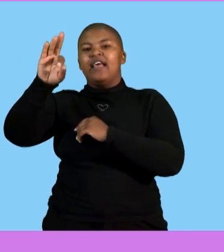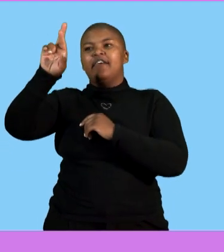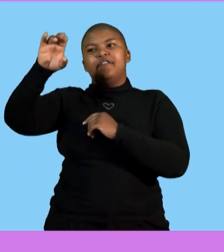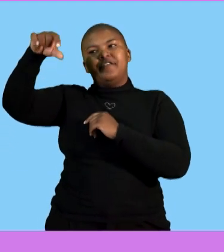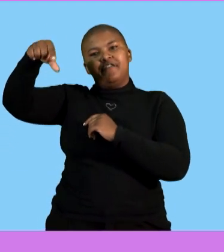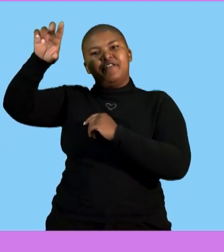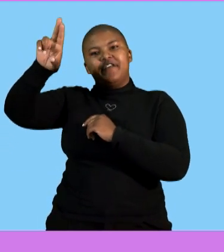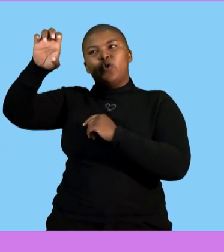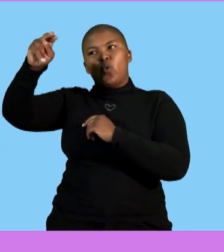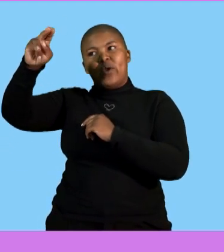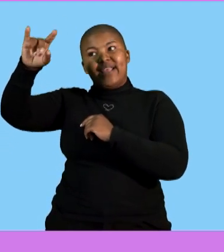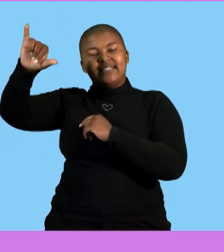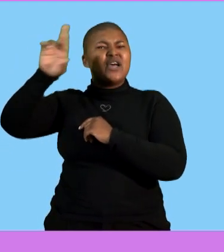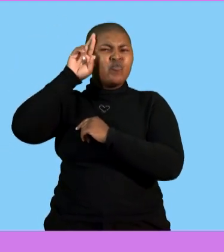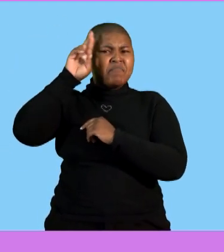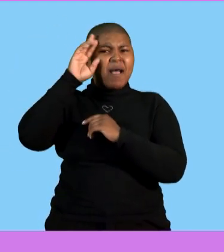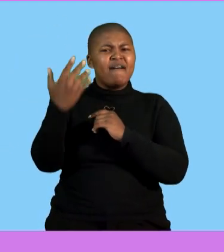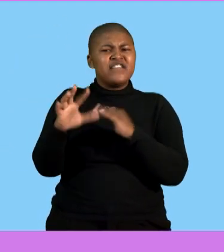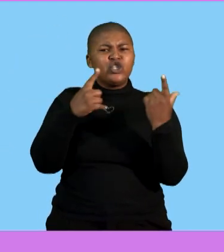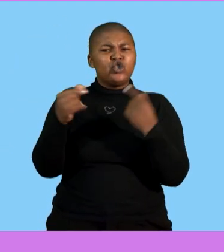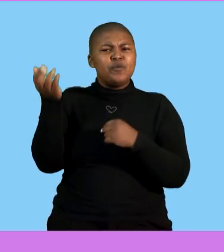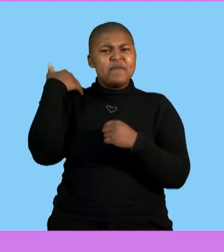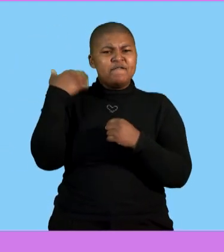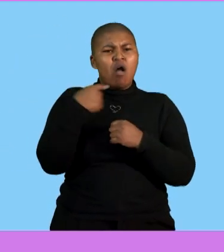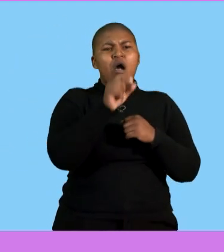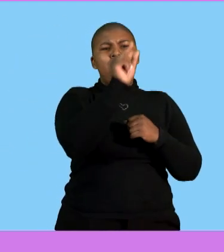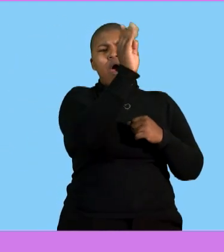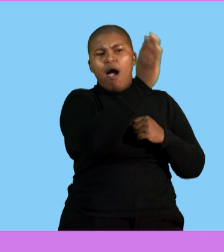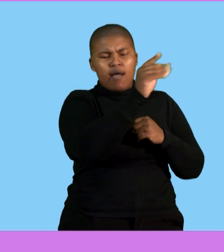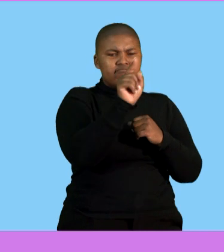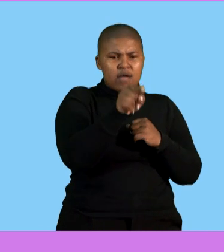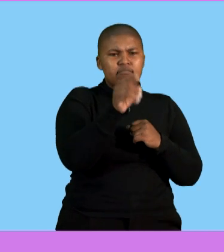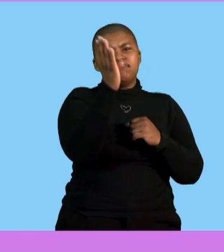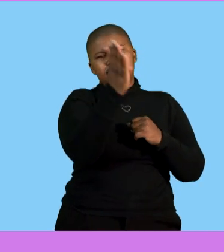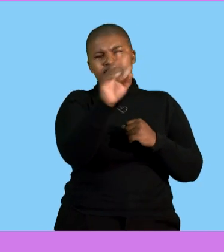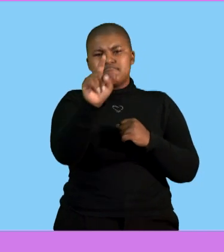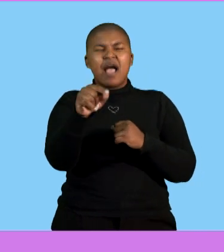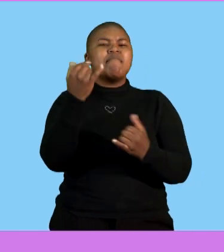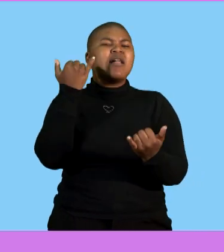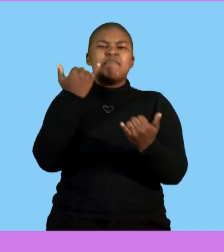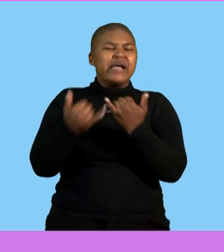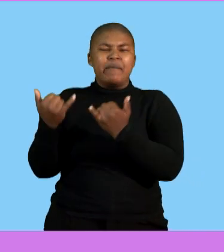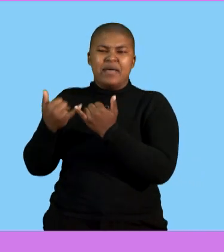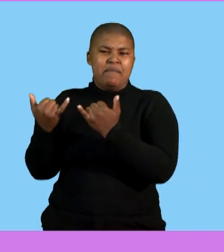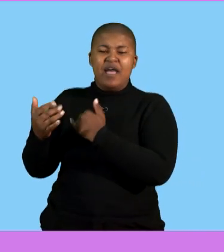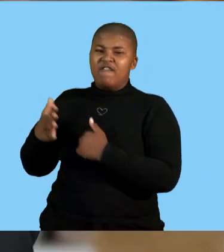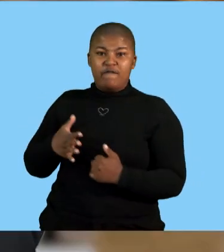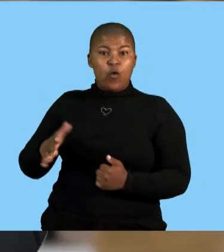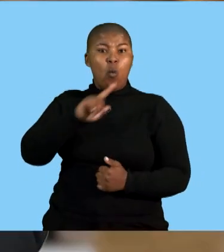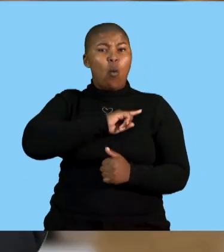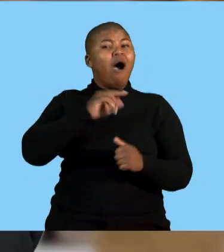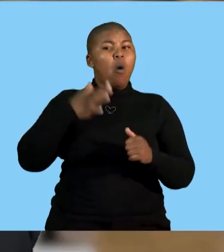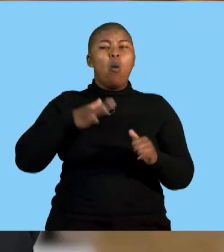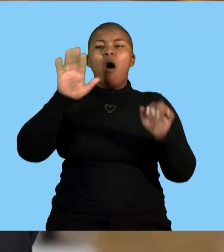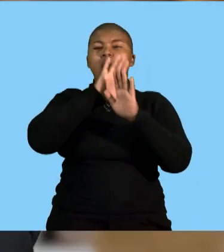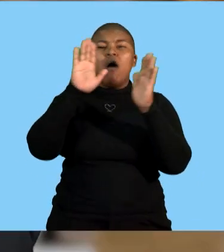your data, you can scratch out the result and record it as tally to minimize making mistakes, so that all the